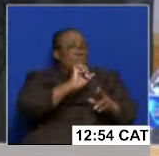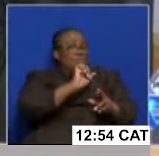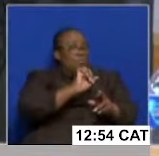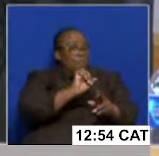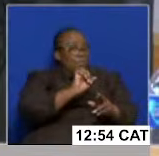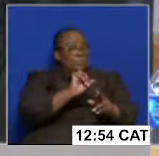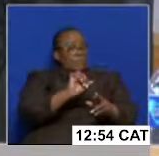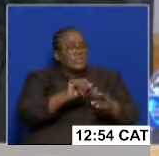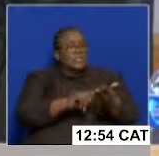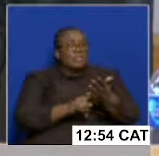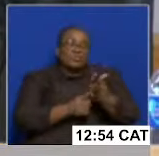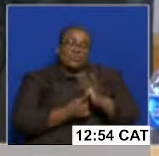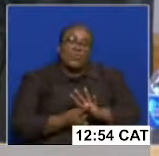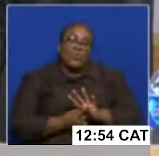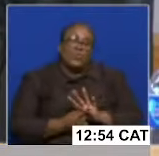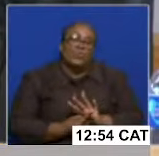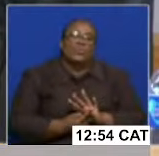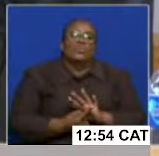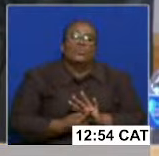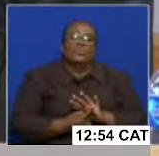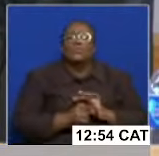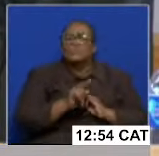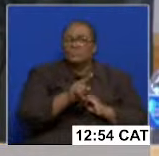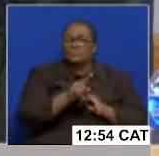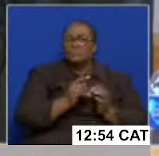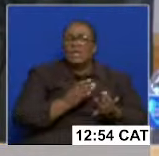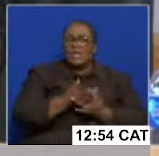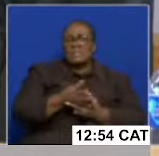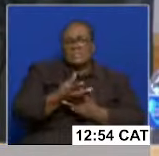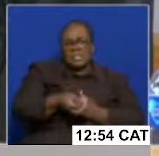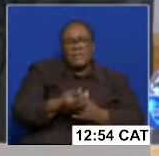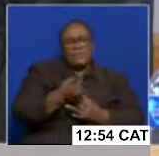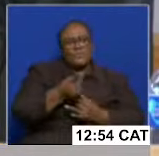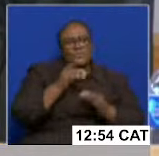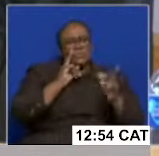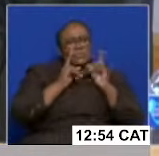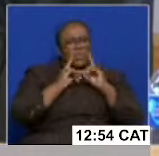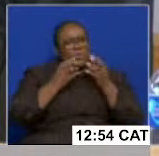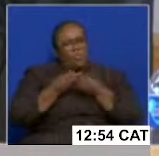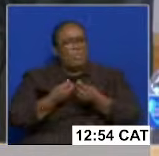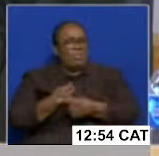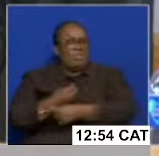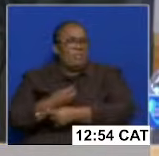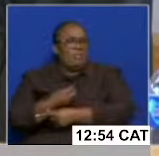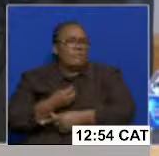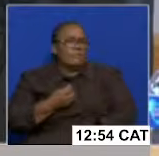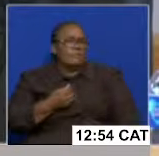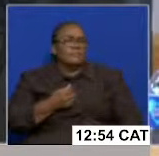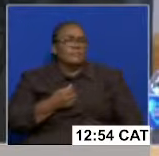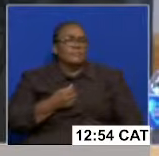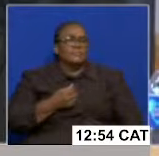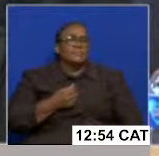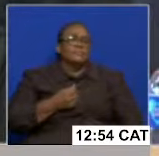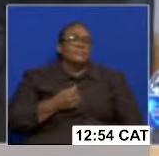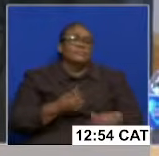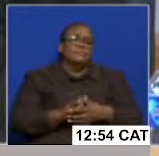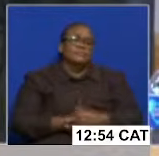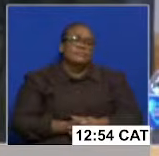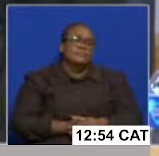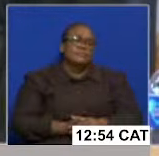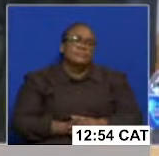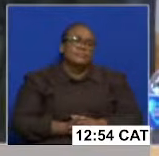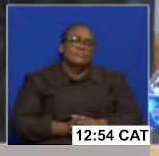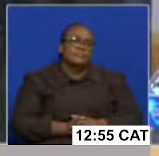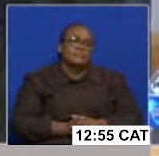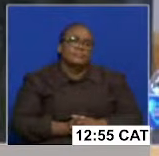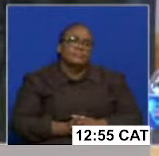indicator that you do have access to speak to him or an ability to put that question to him. Otherwise, you would have